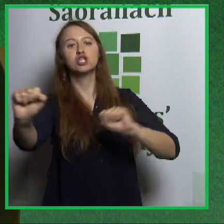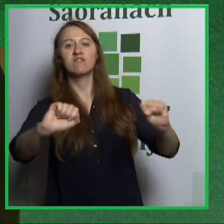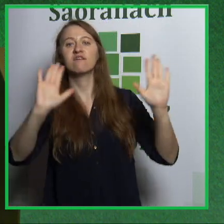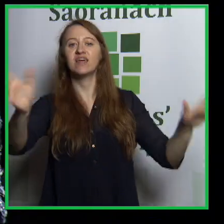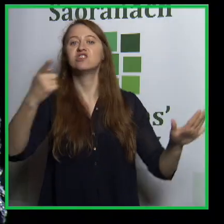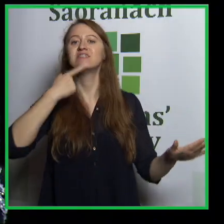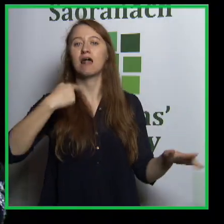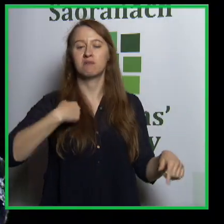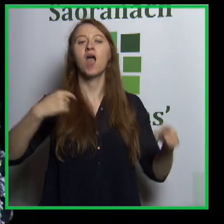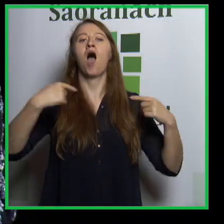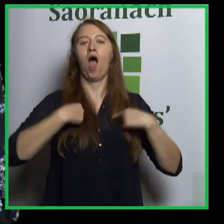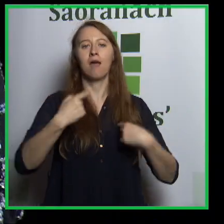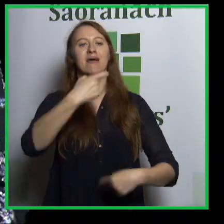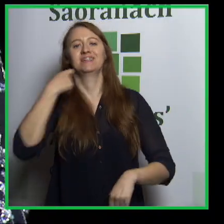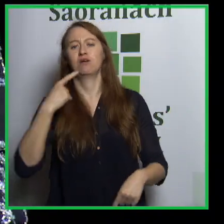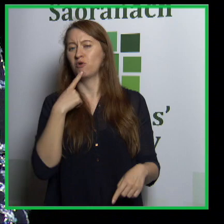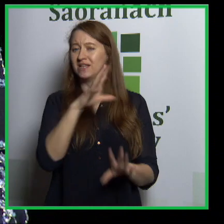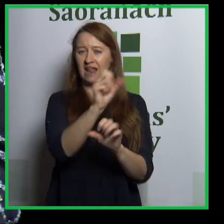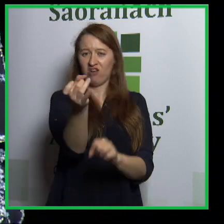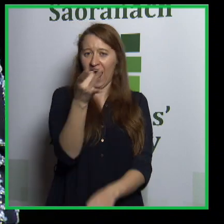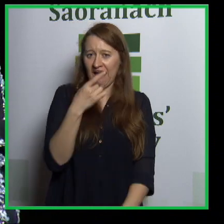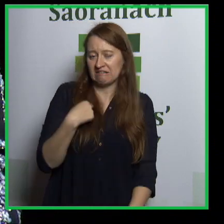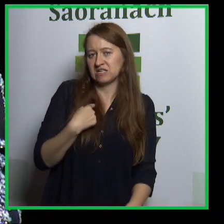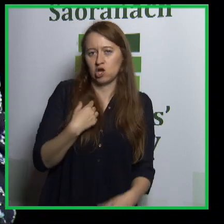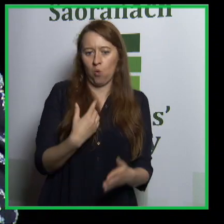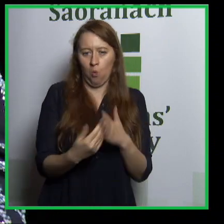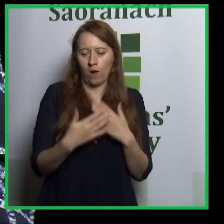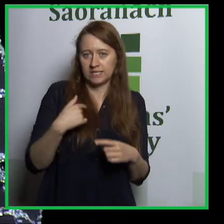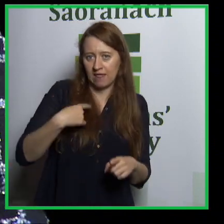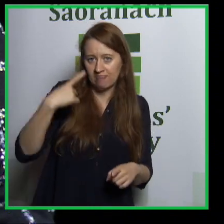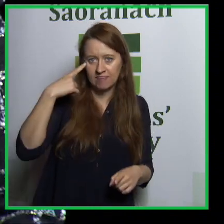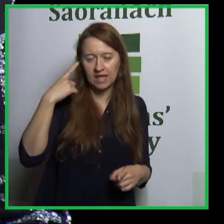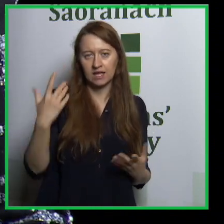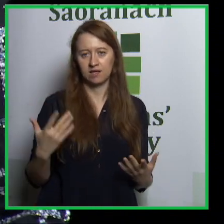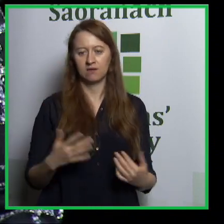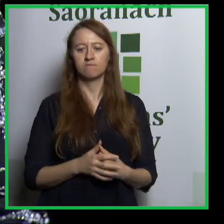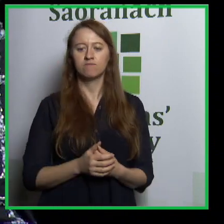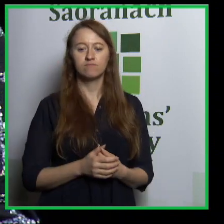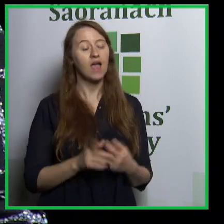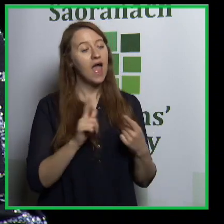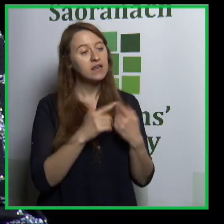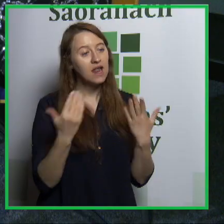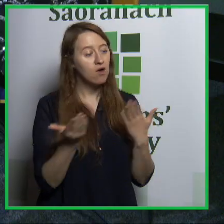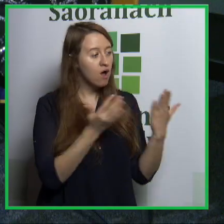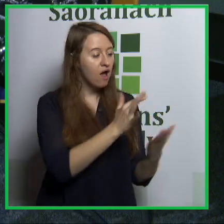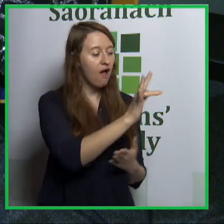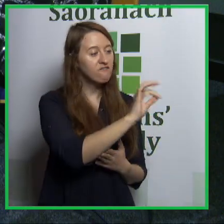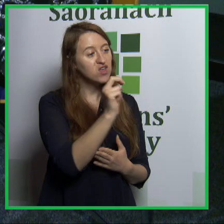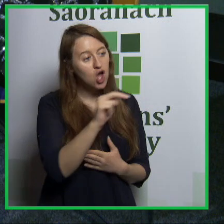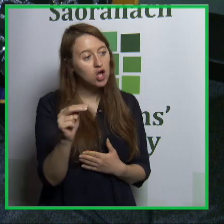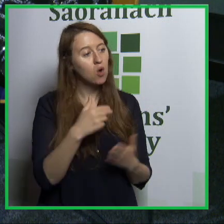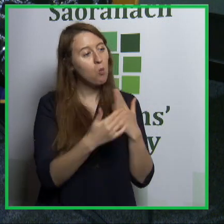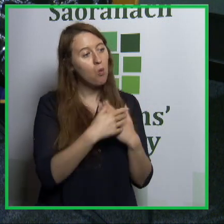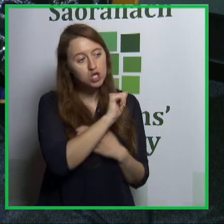but... That recurrent theme of just not being heard, I think. Fionn, what about for you? What do you think? So,